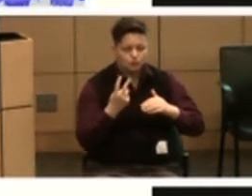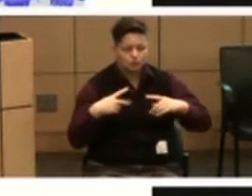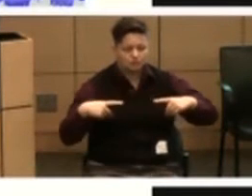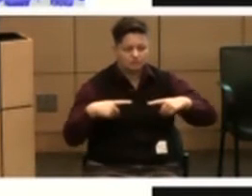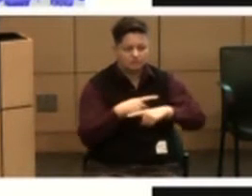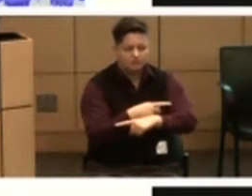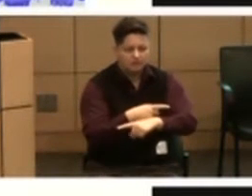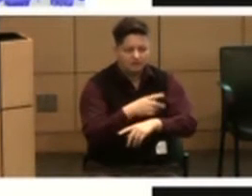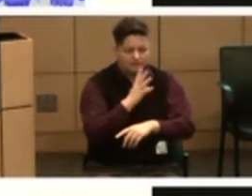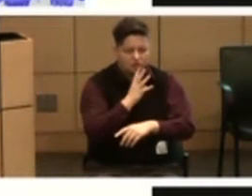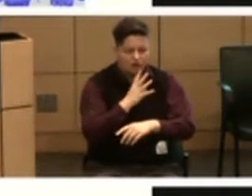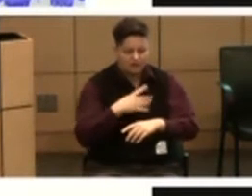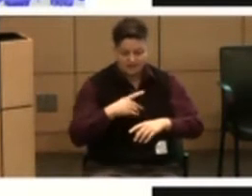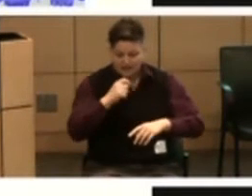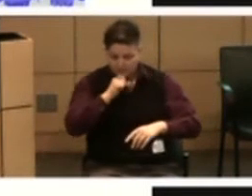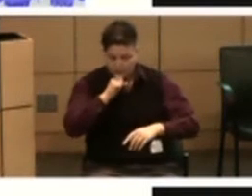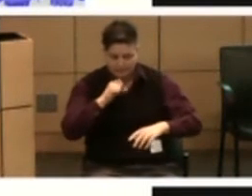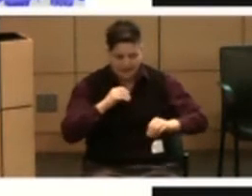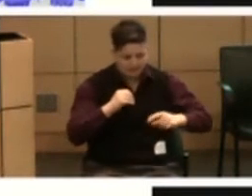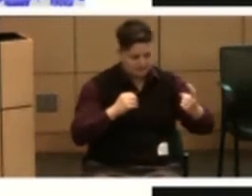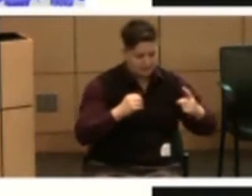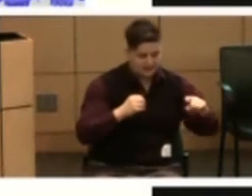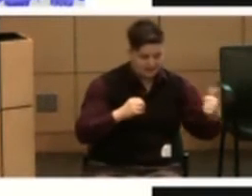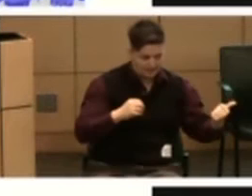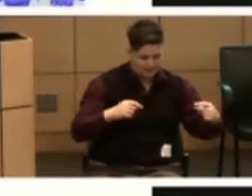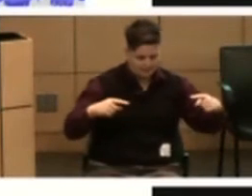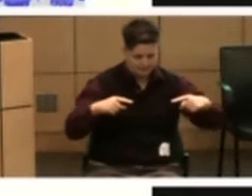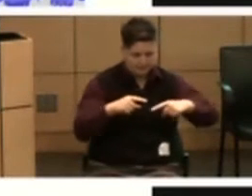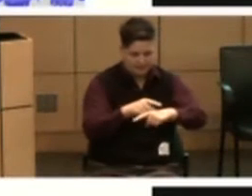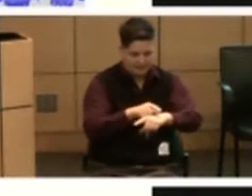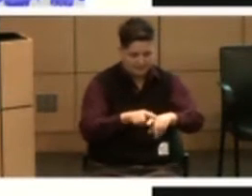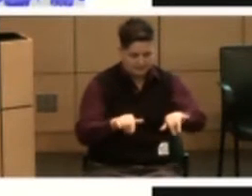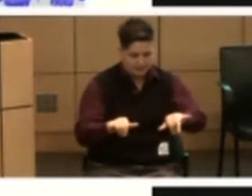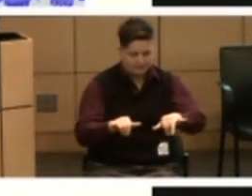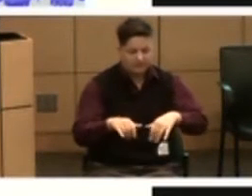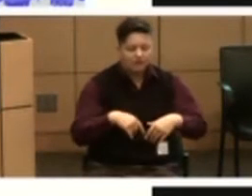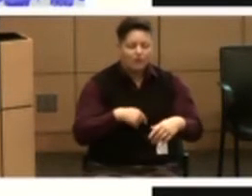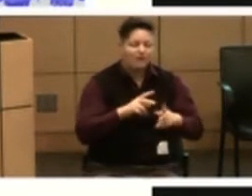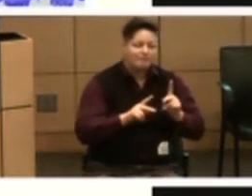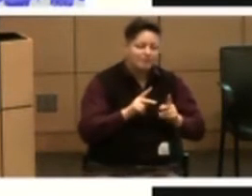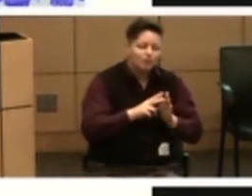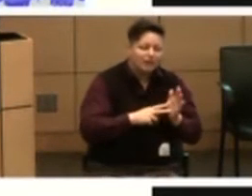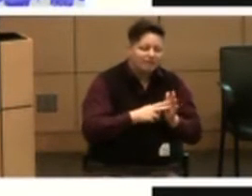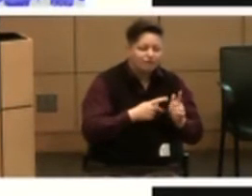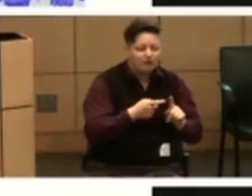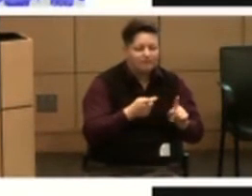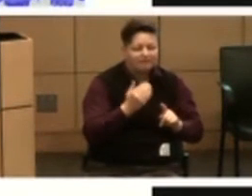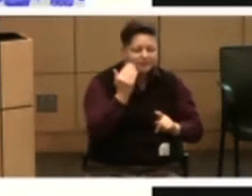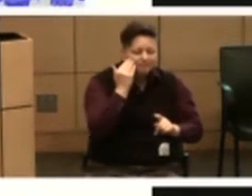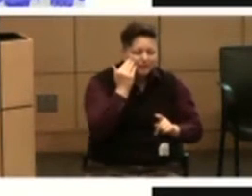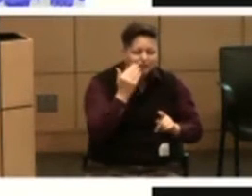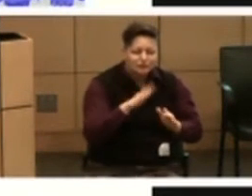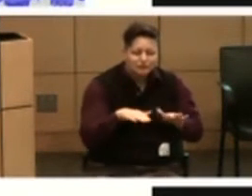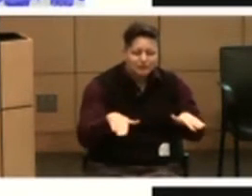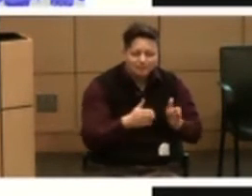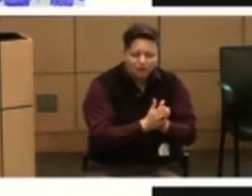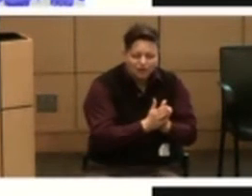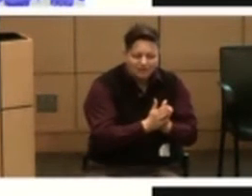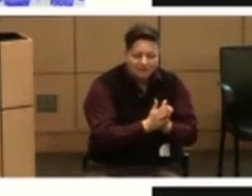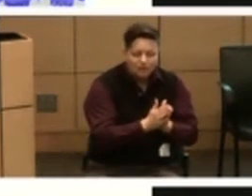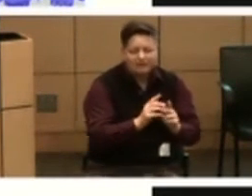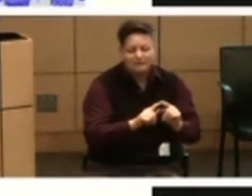for this example, I think we have people reading from familiar children's books. We have a bunch of these different maskers, backgrounds that we play